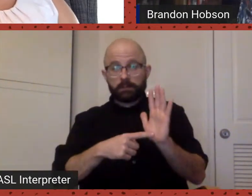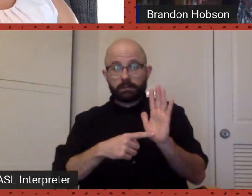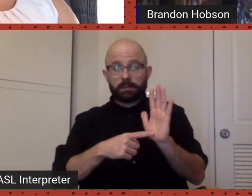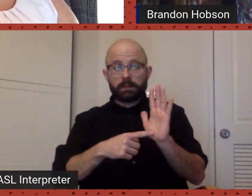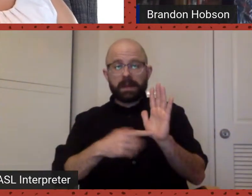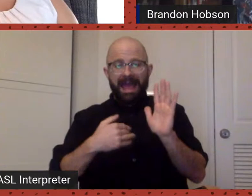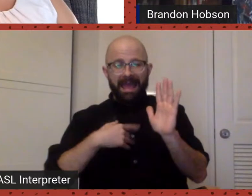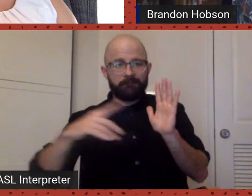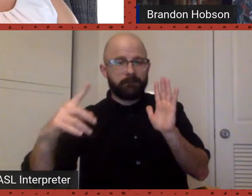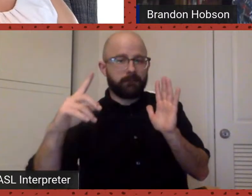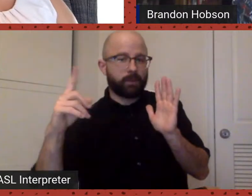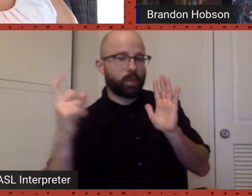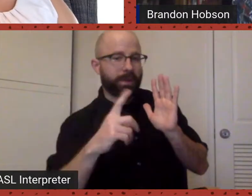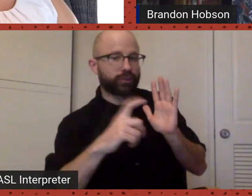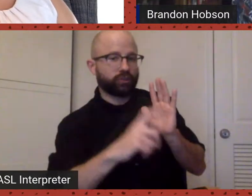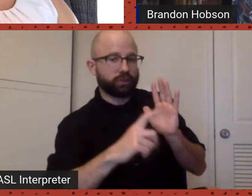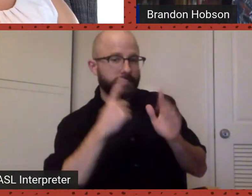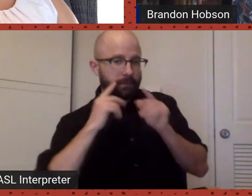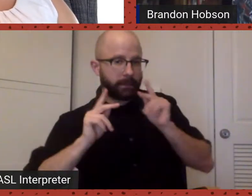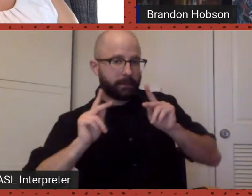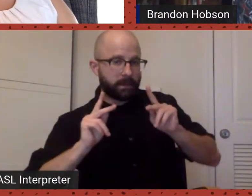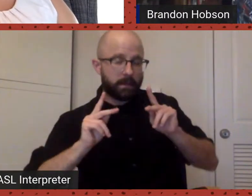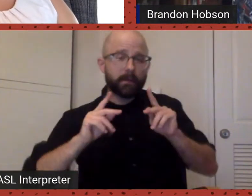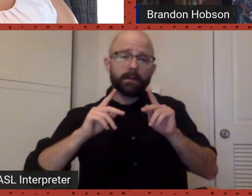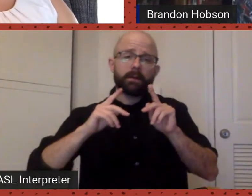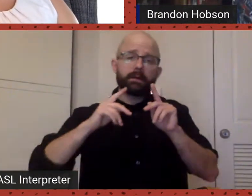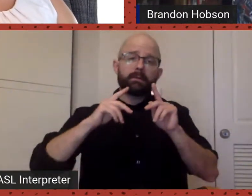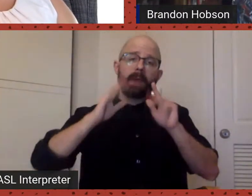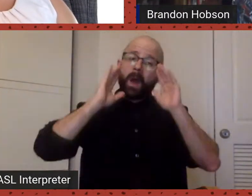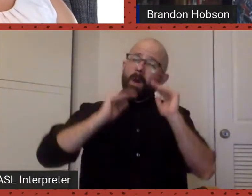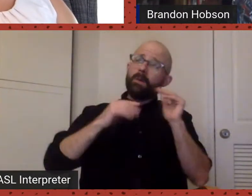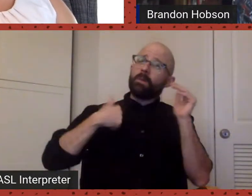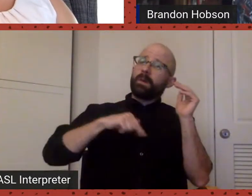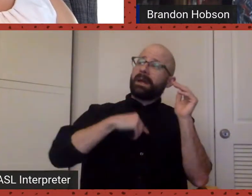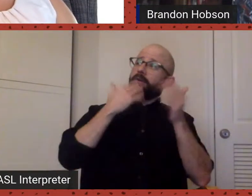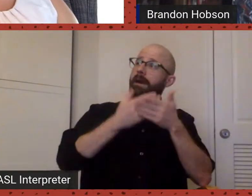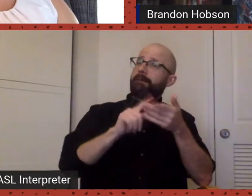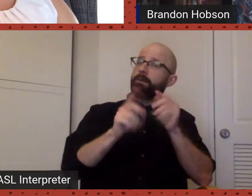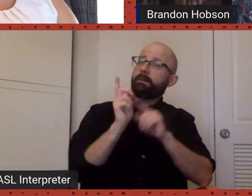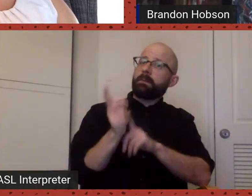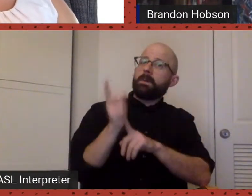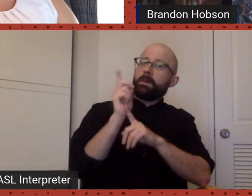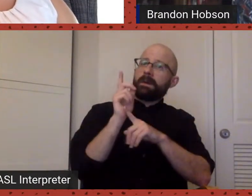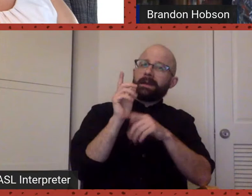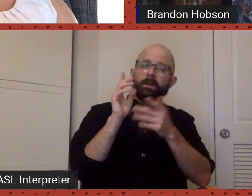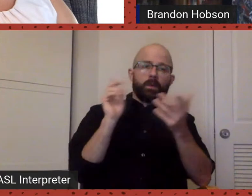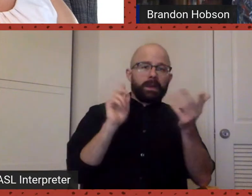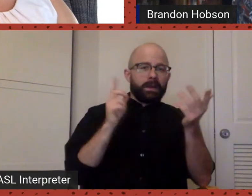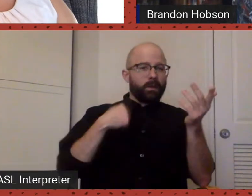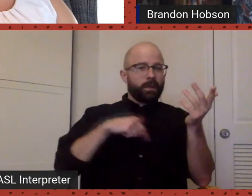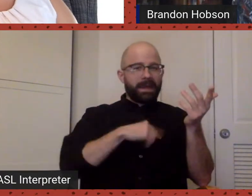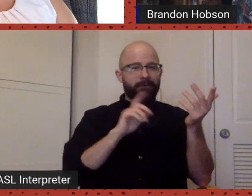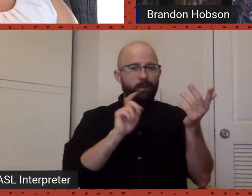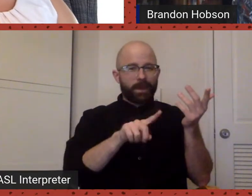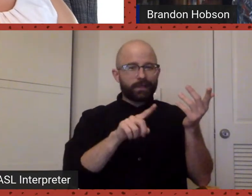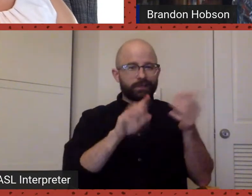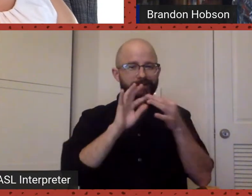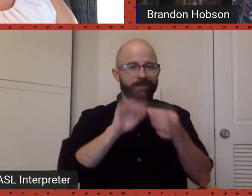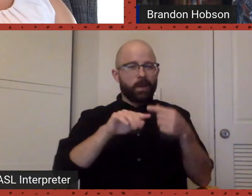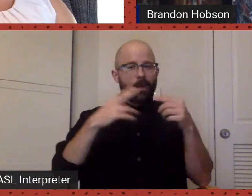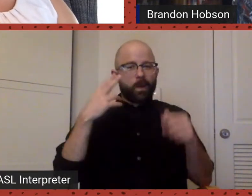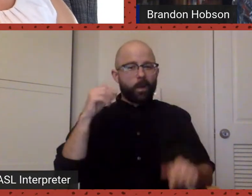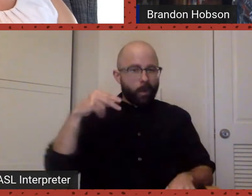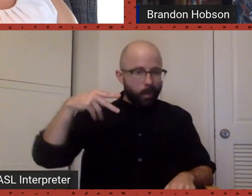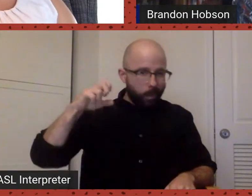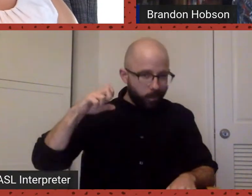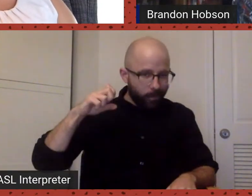questions, but then we all see, I hope that we come to a point that there's a question of hope at the